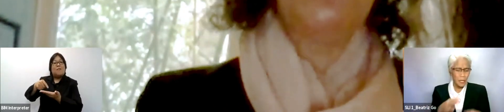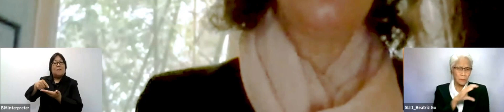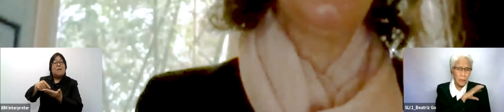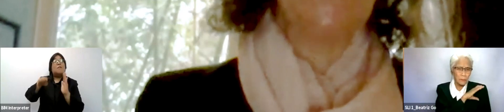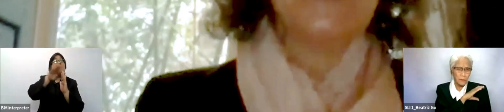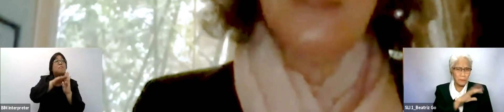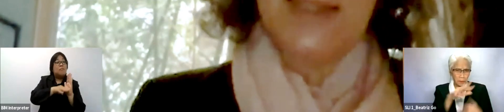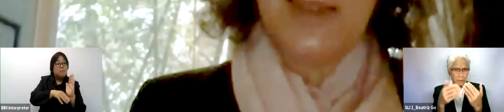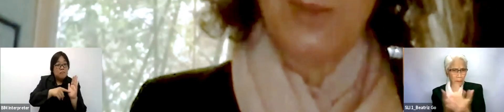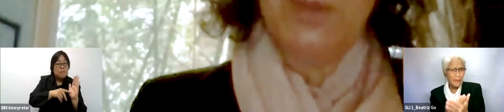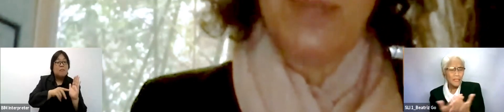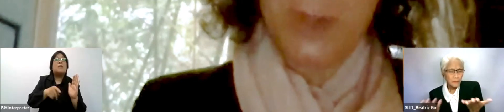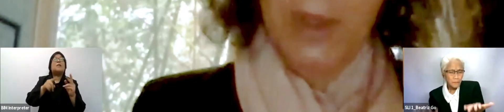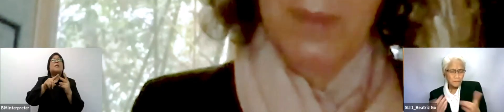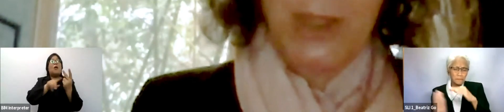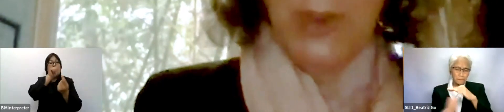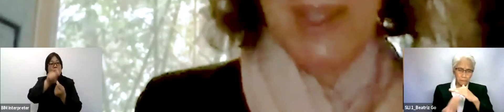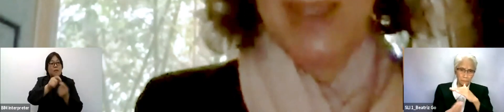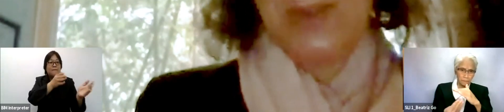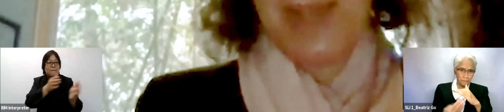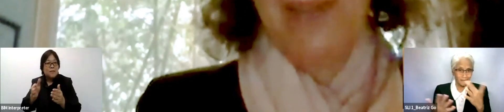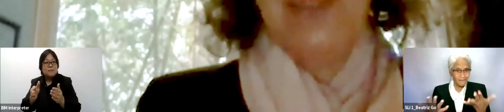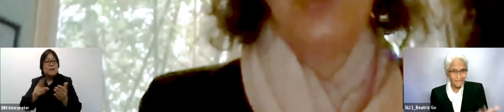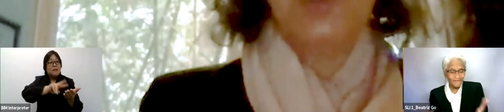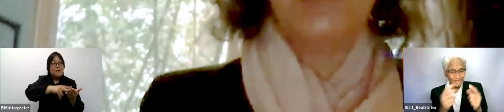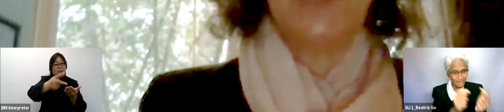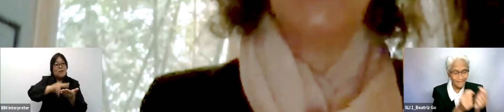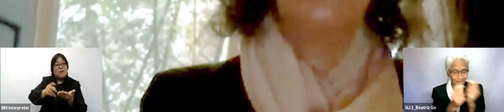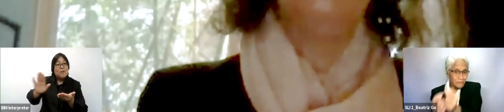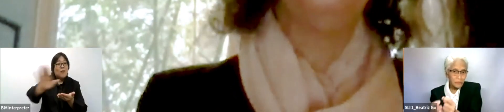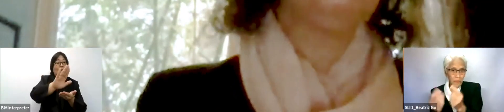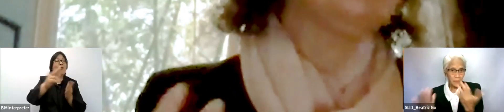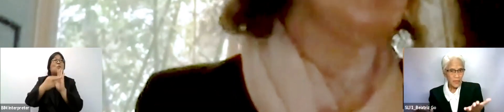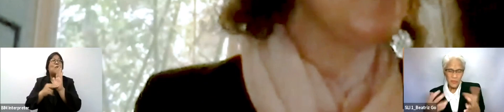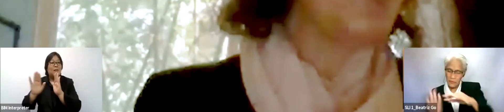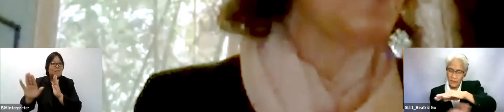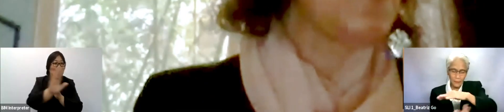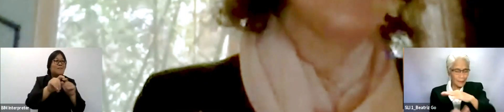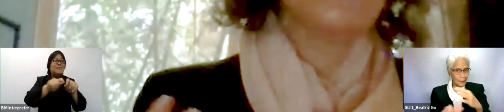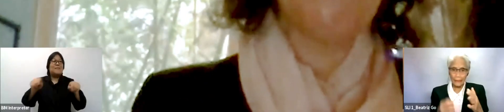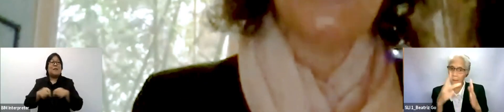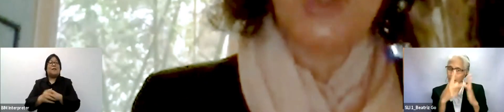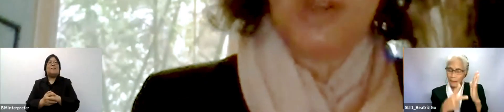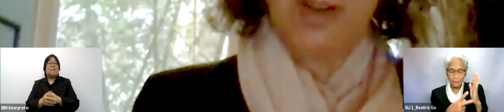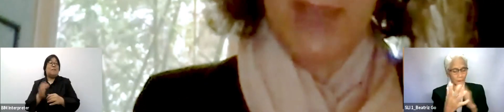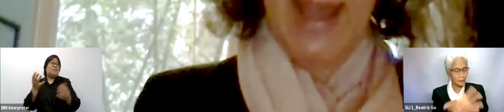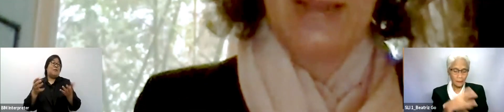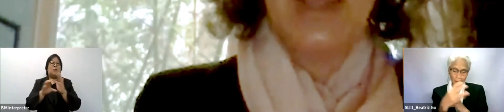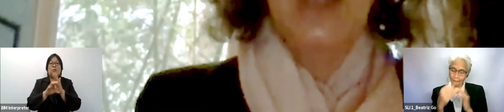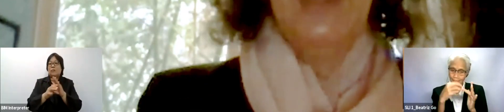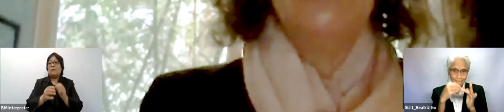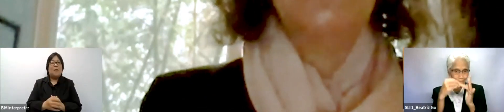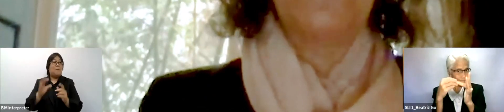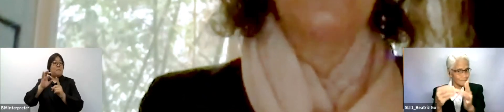often children lack the necessary maturity. They don't have it to understand the real consequences and dimension of their